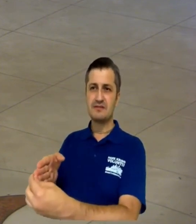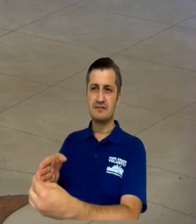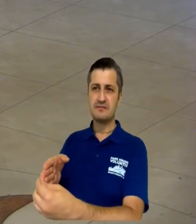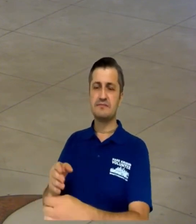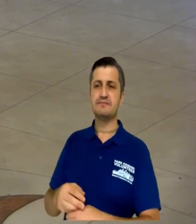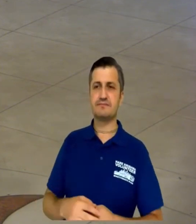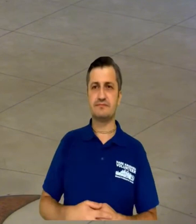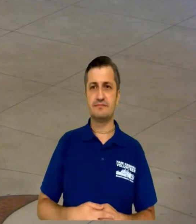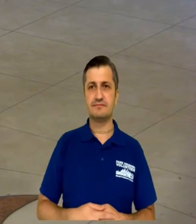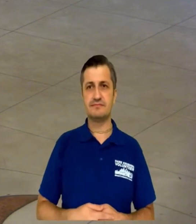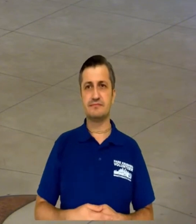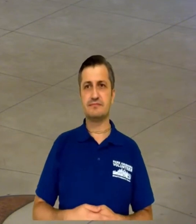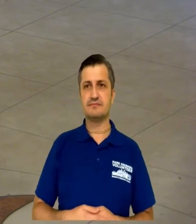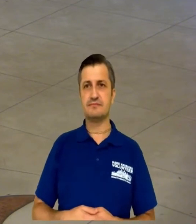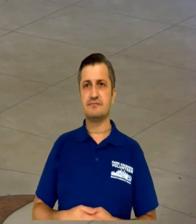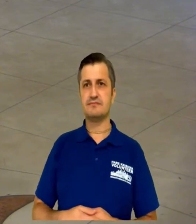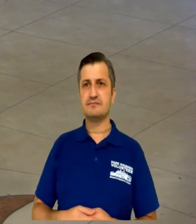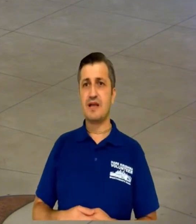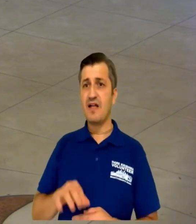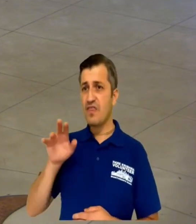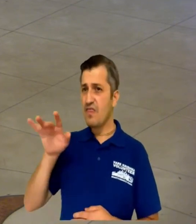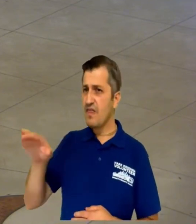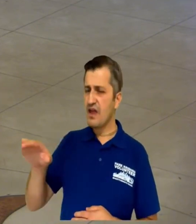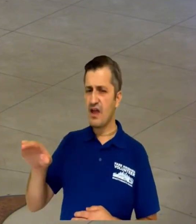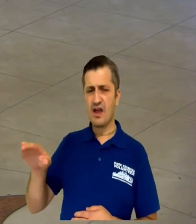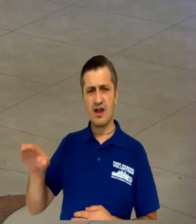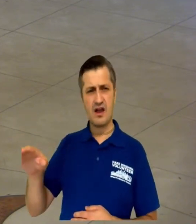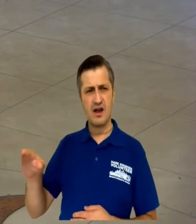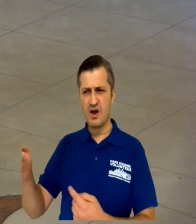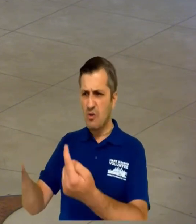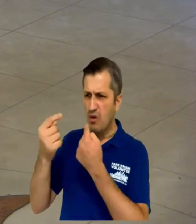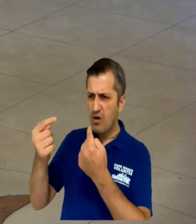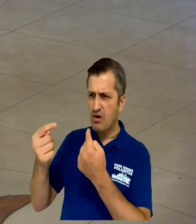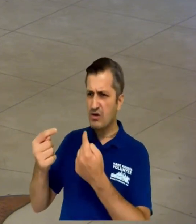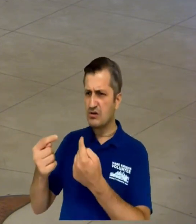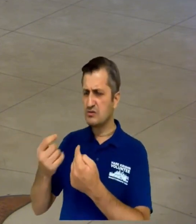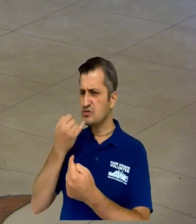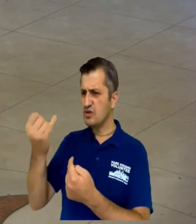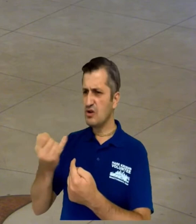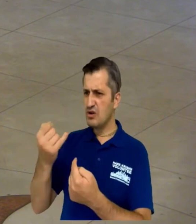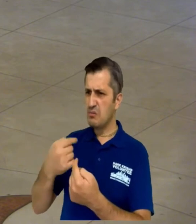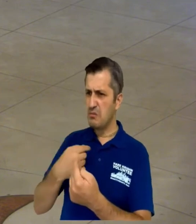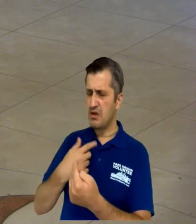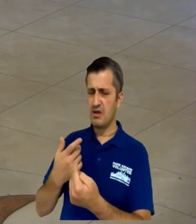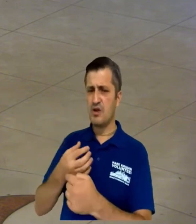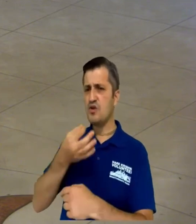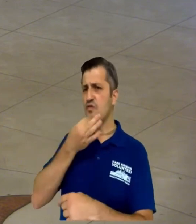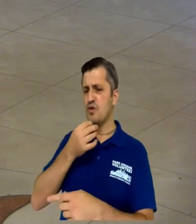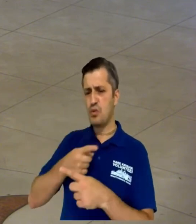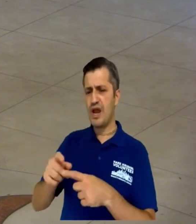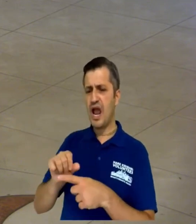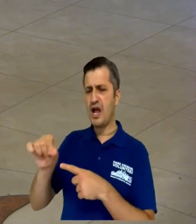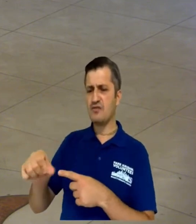actually insulted me, and it didn't go so well. In the first 2 weeks, I left the job, right? And now I was thinking, now I have